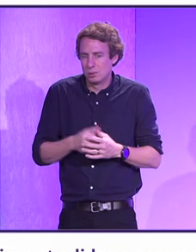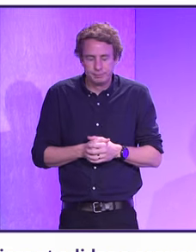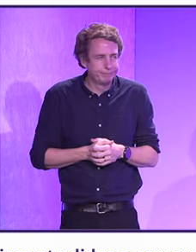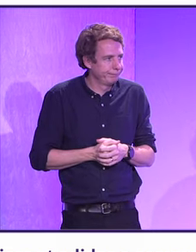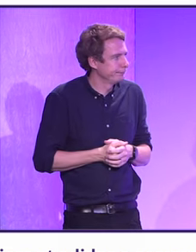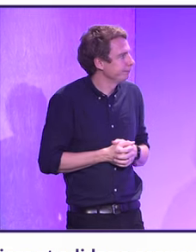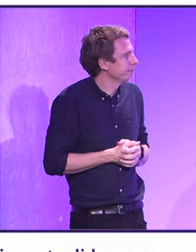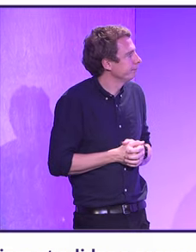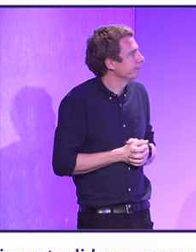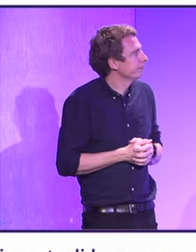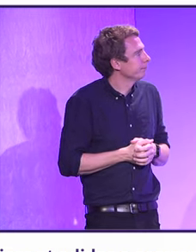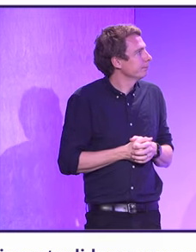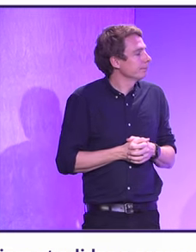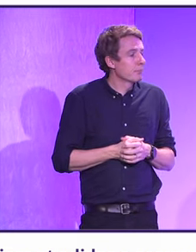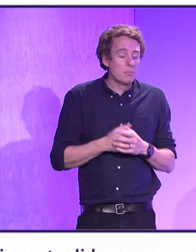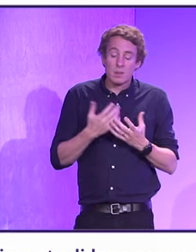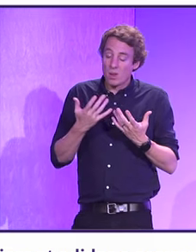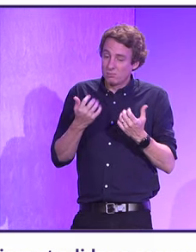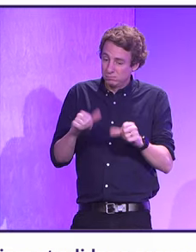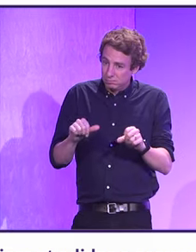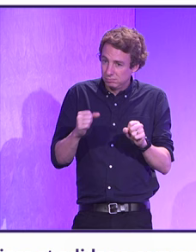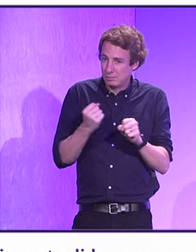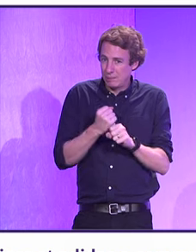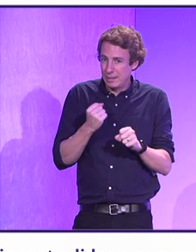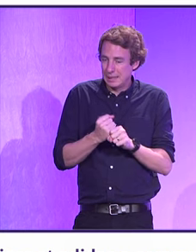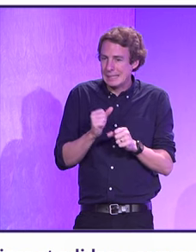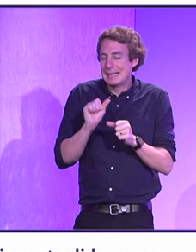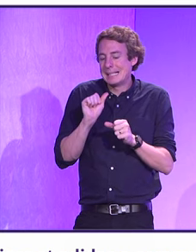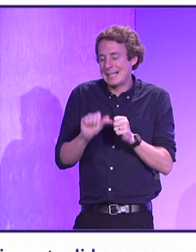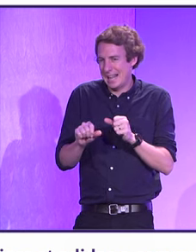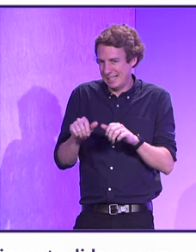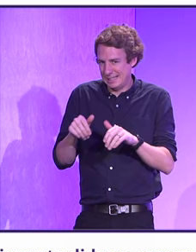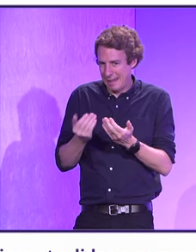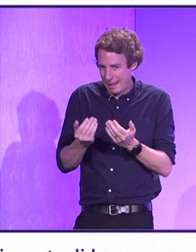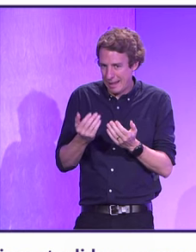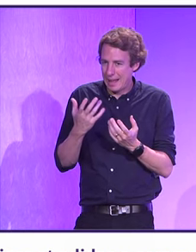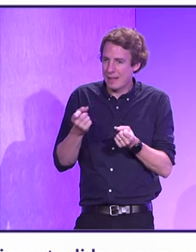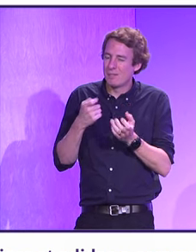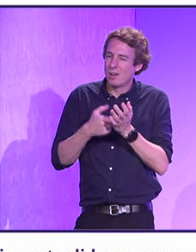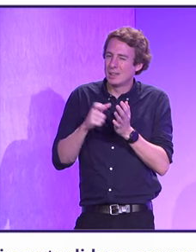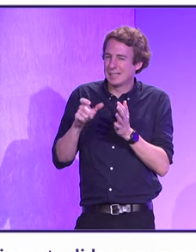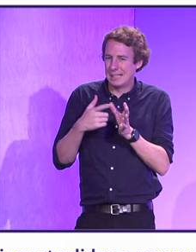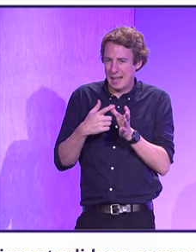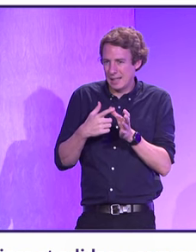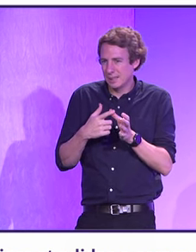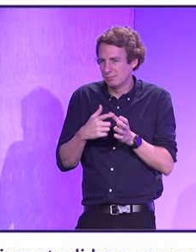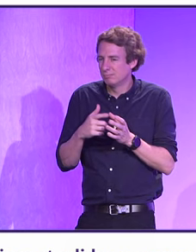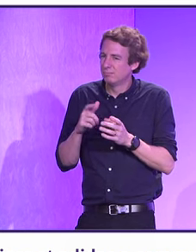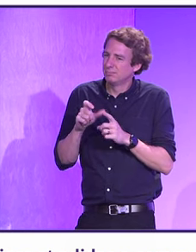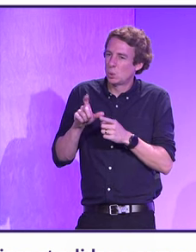last longer. Once the incident is mitigated or fixed, the next day we have the incident debrief, or RCA, as you